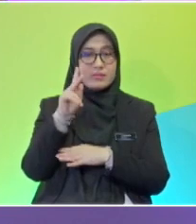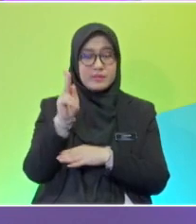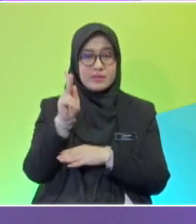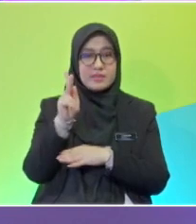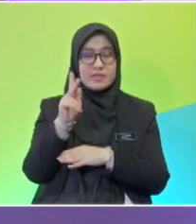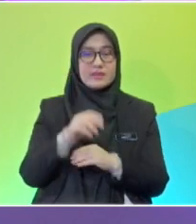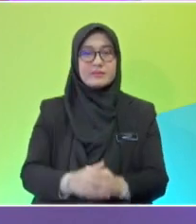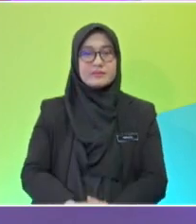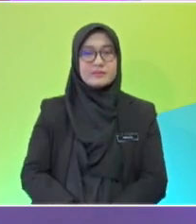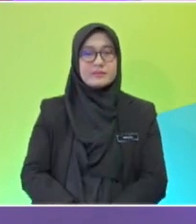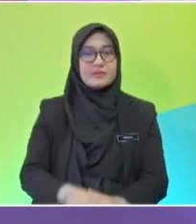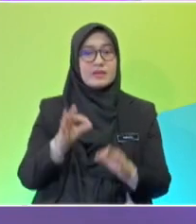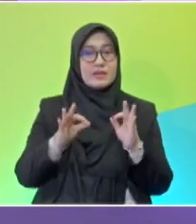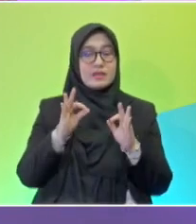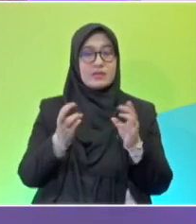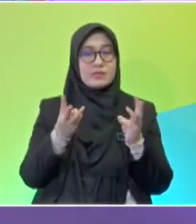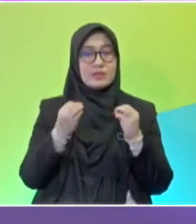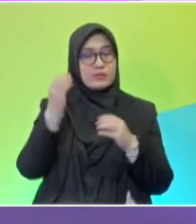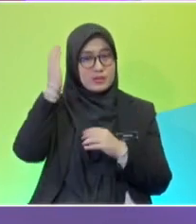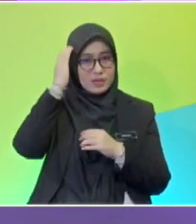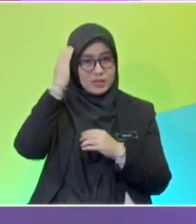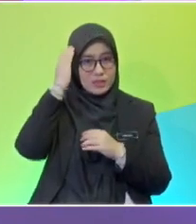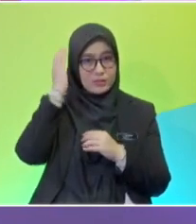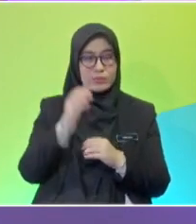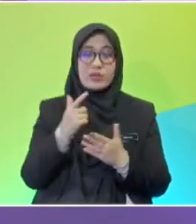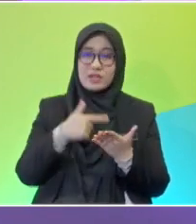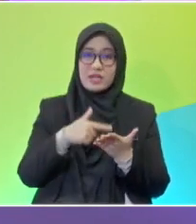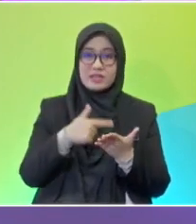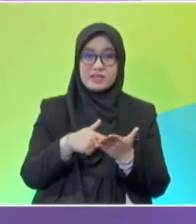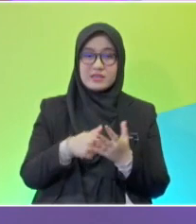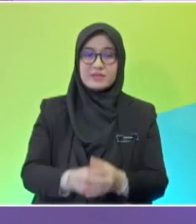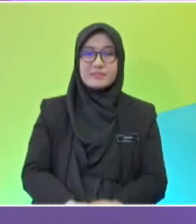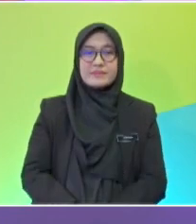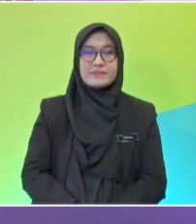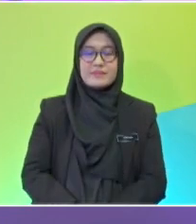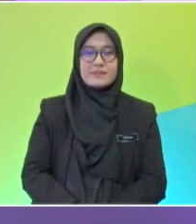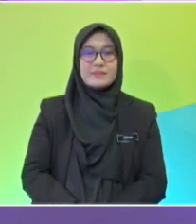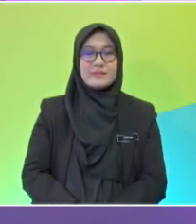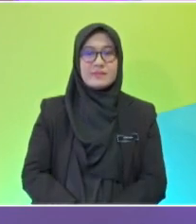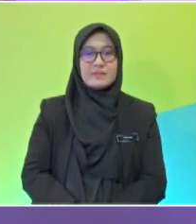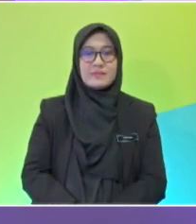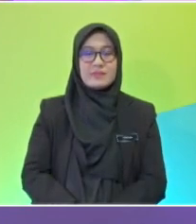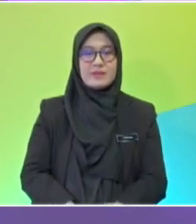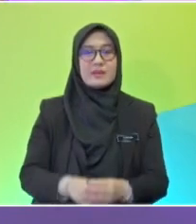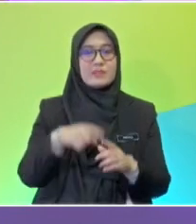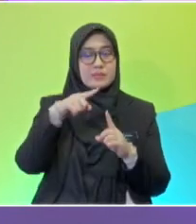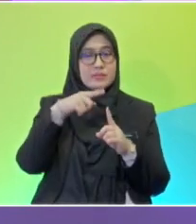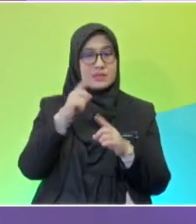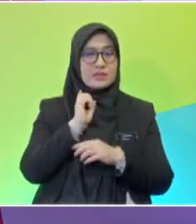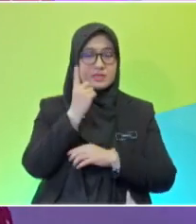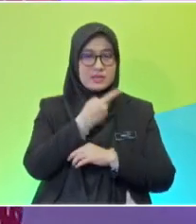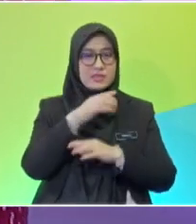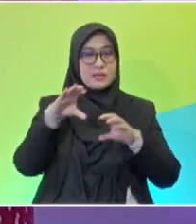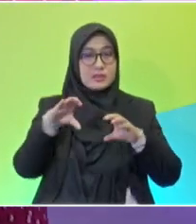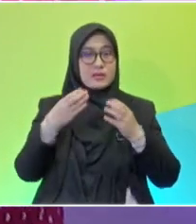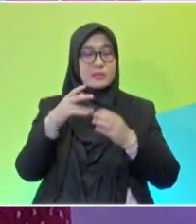you want to know more about the process and the procedures when you do PBD in the classroom.